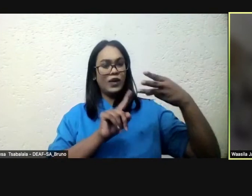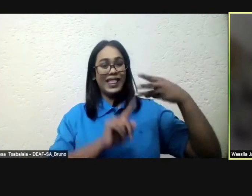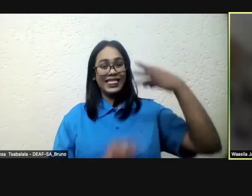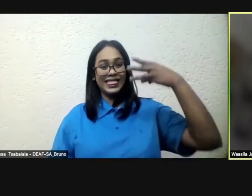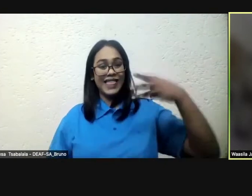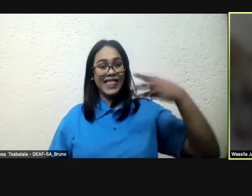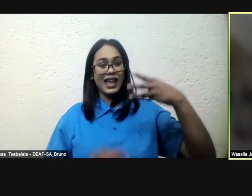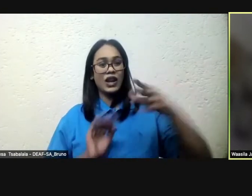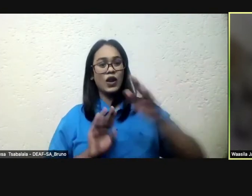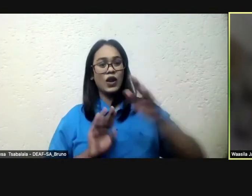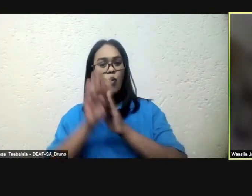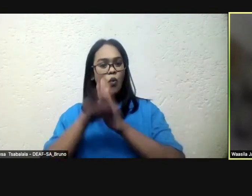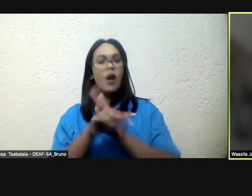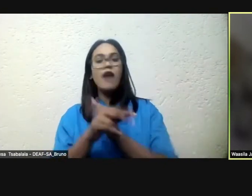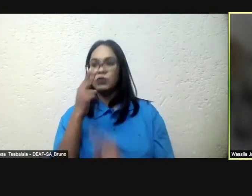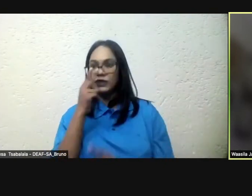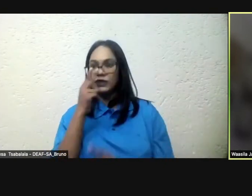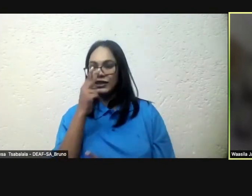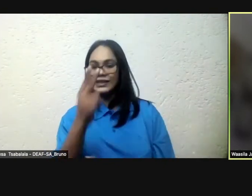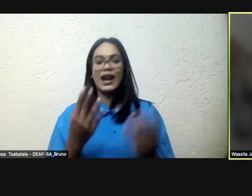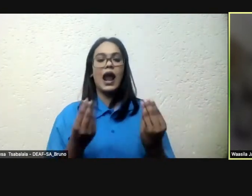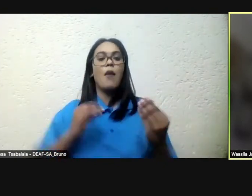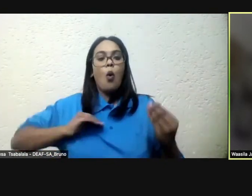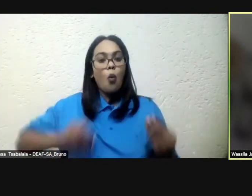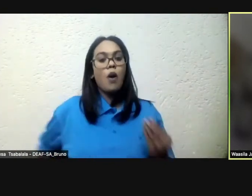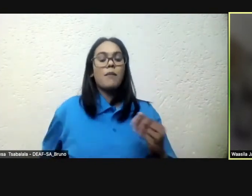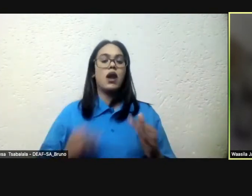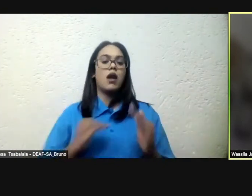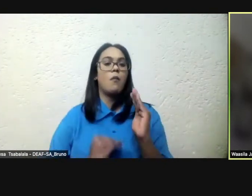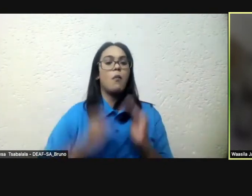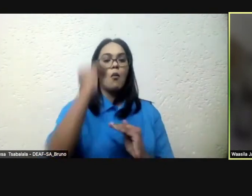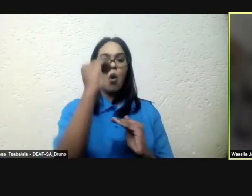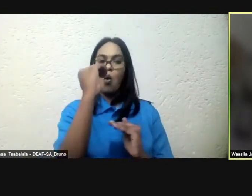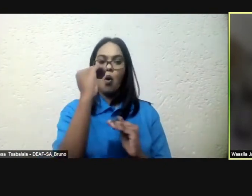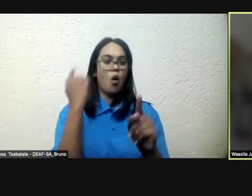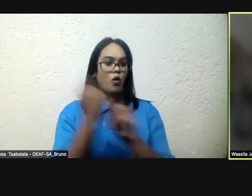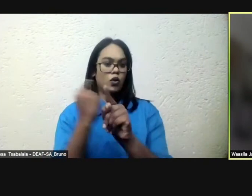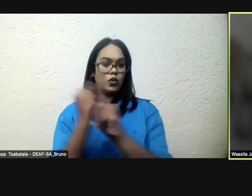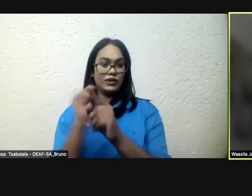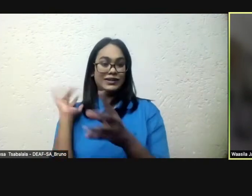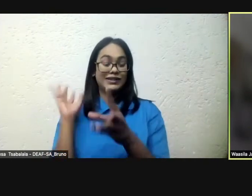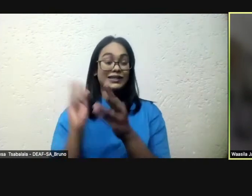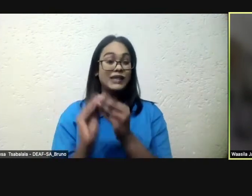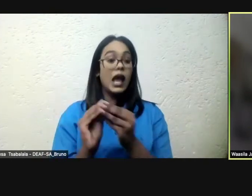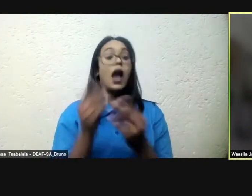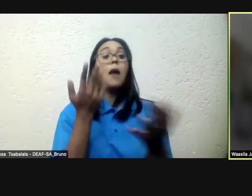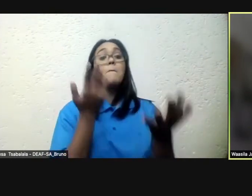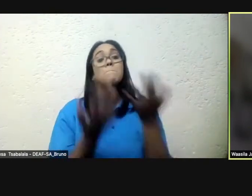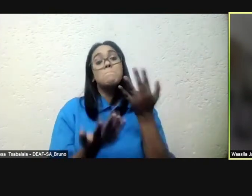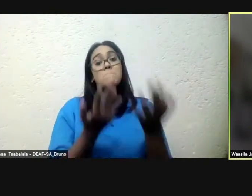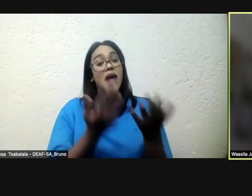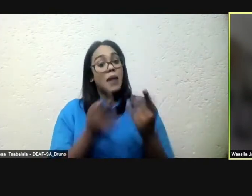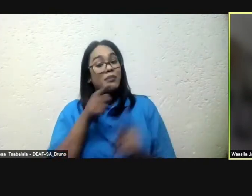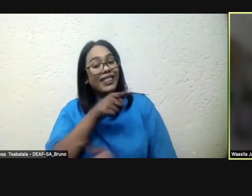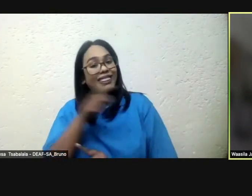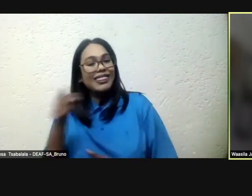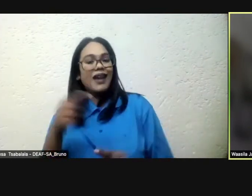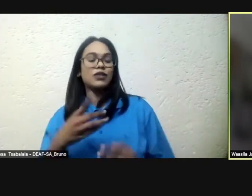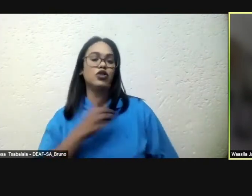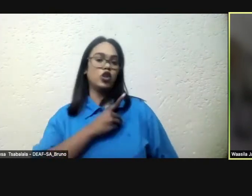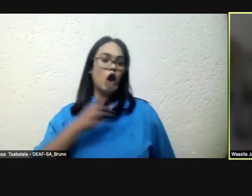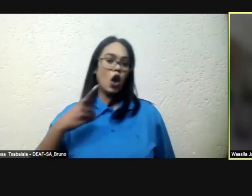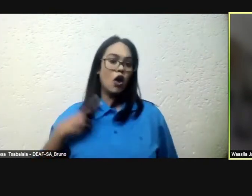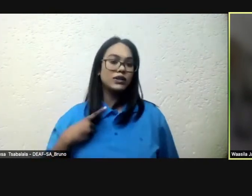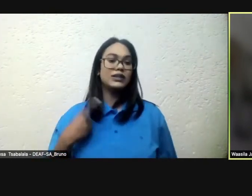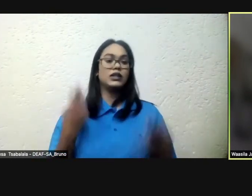increased susceptibility amongst females, it might be about them being in frontline services and being exposed more, and